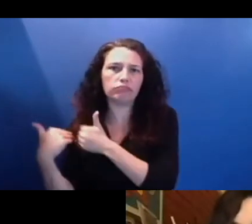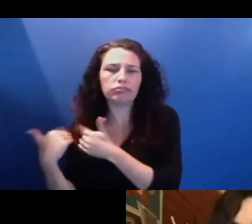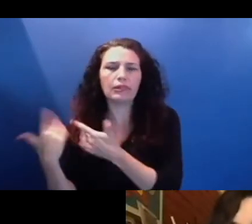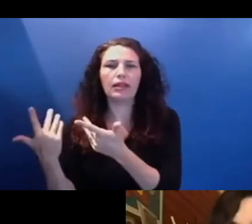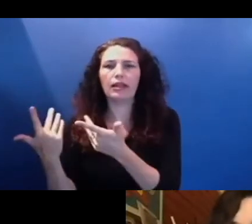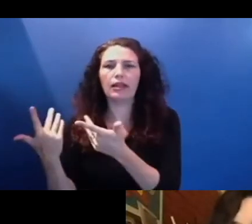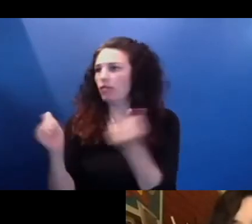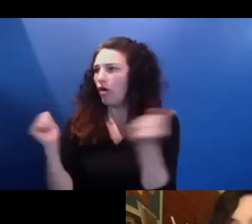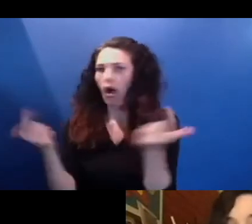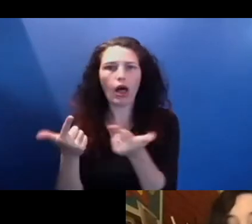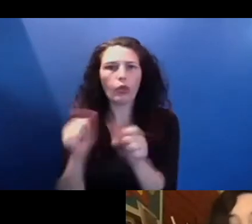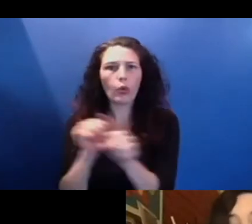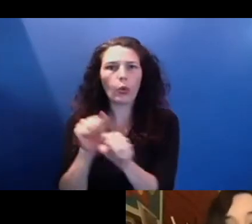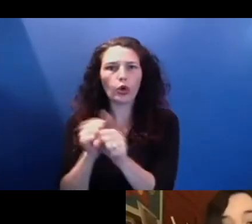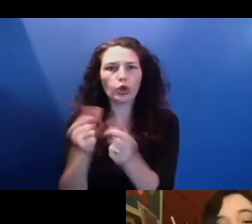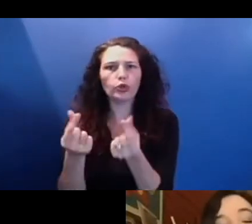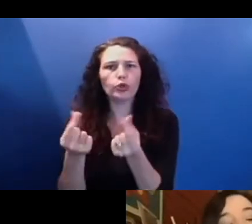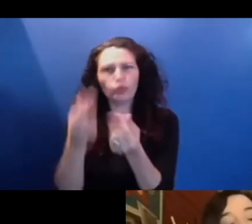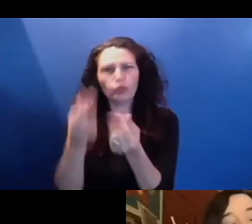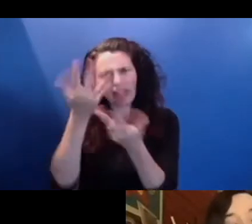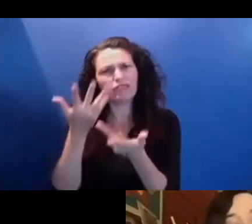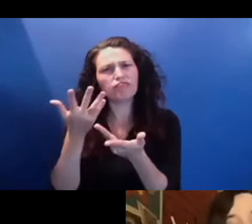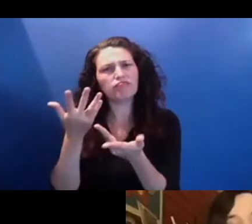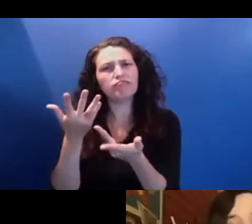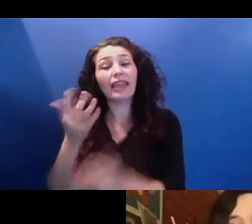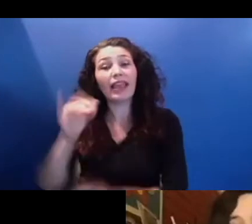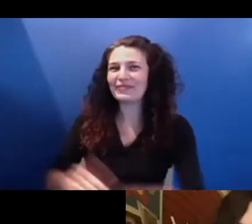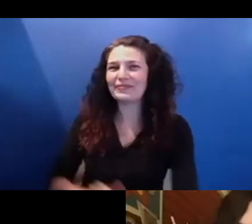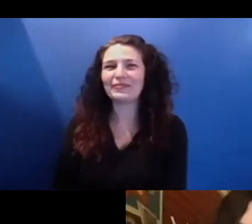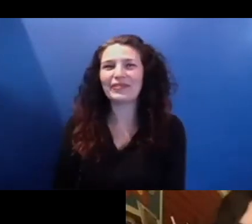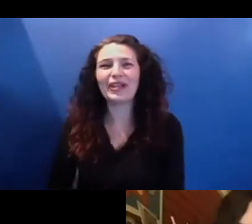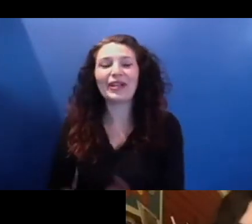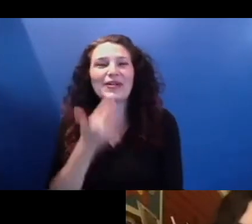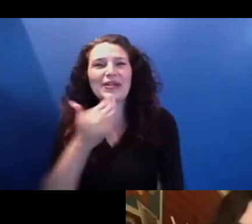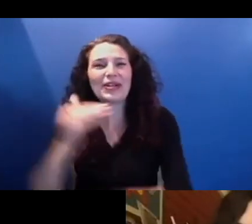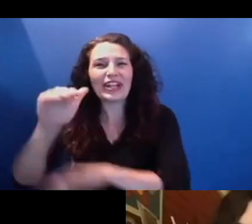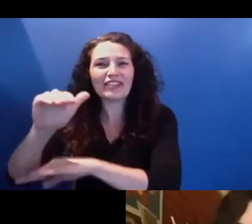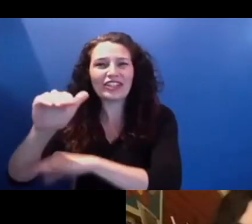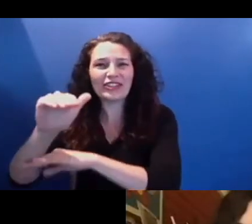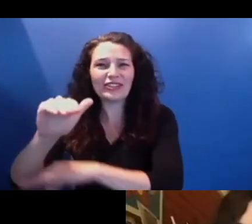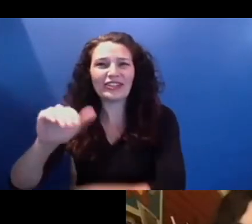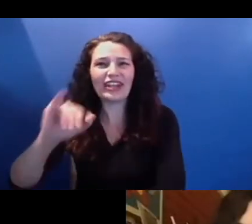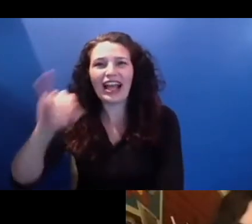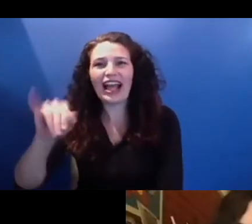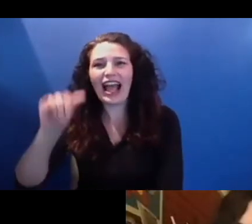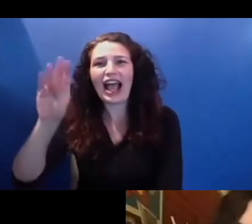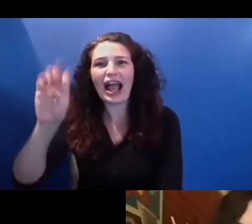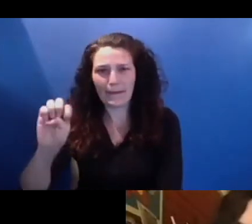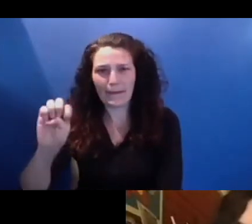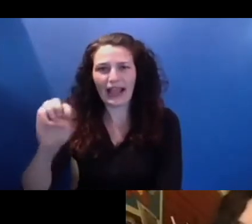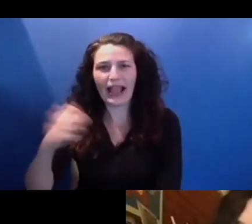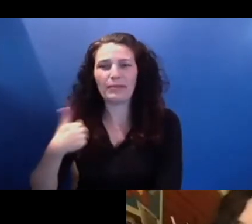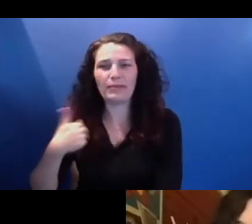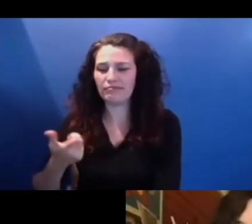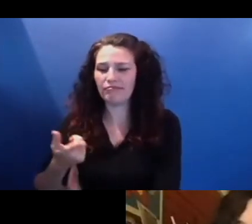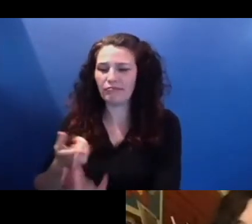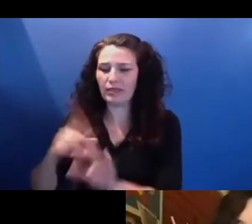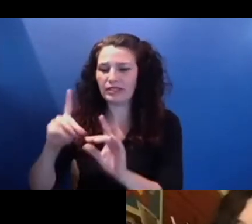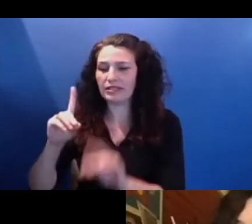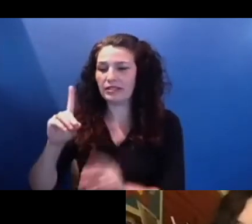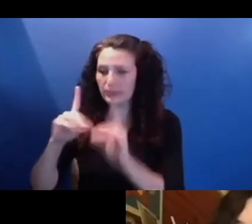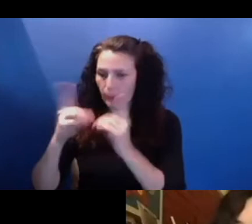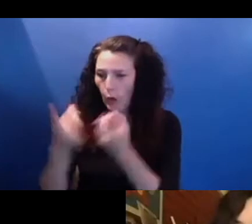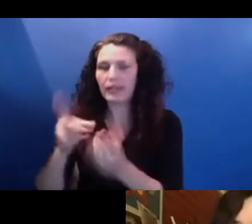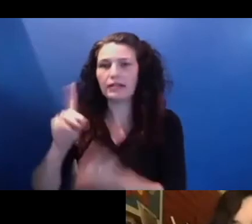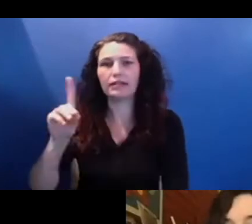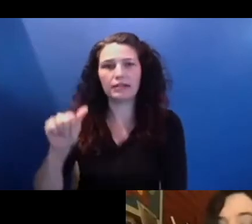that you do. Jaime, might we start with you on that? Jaime Pacheco-Orozco with the Department of Disability. As Matan said, I am